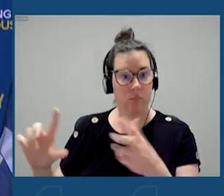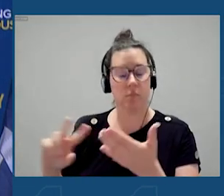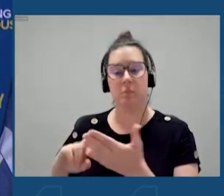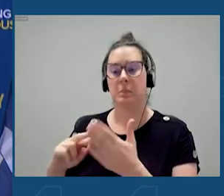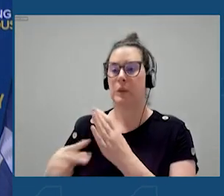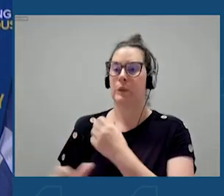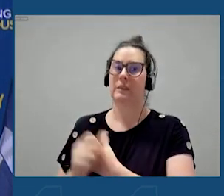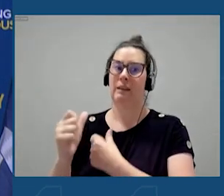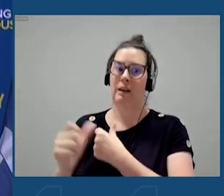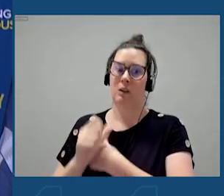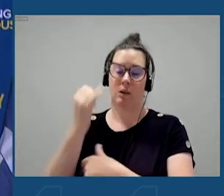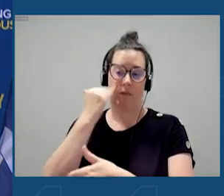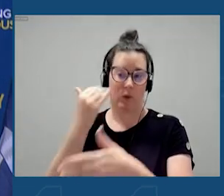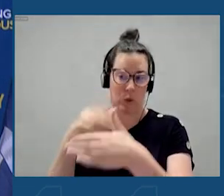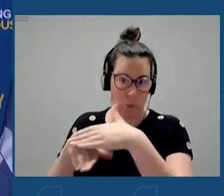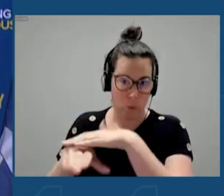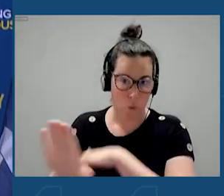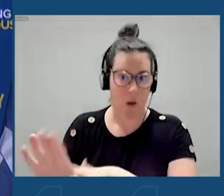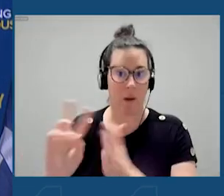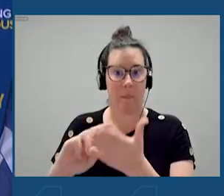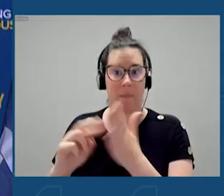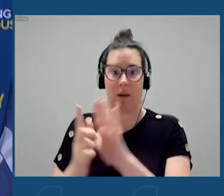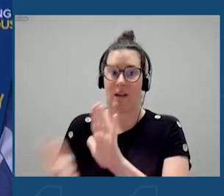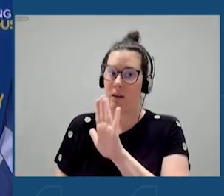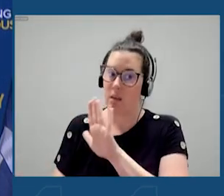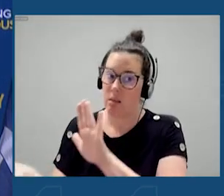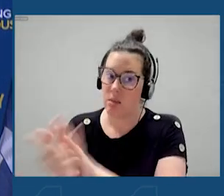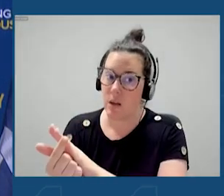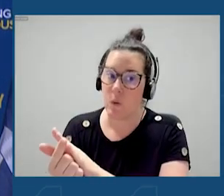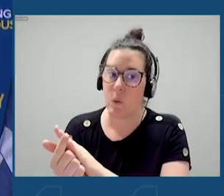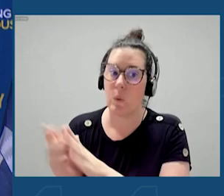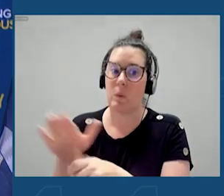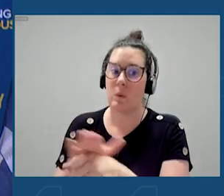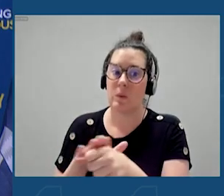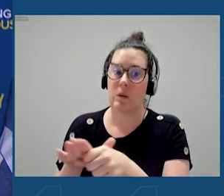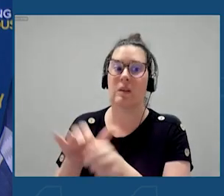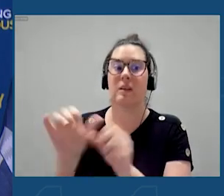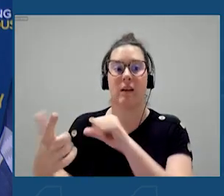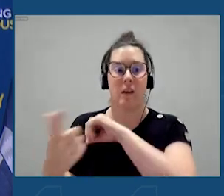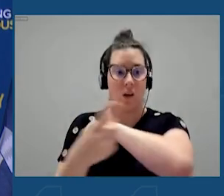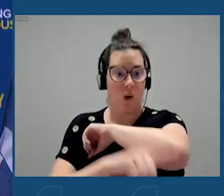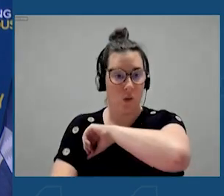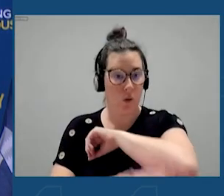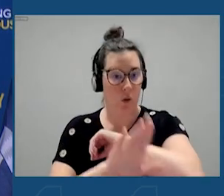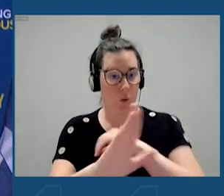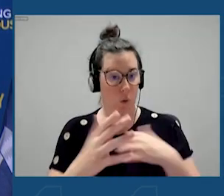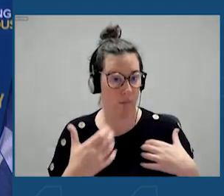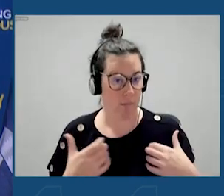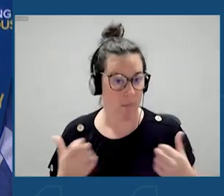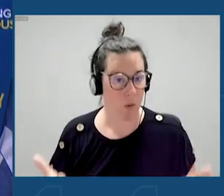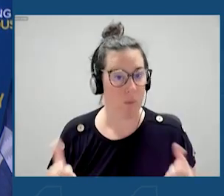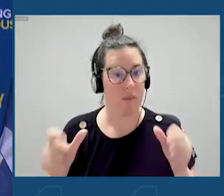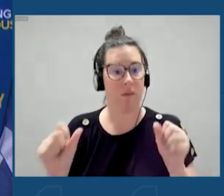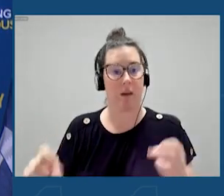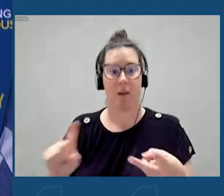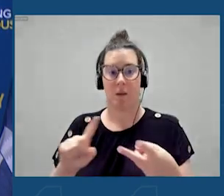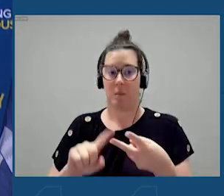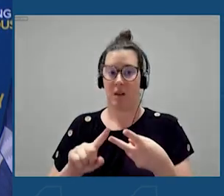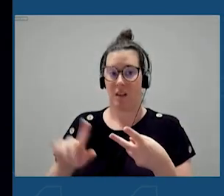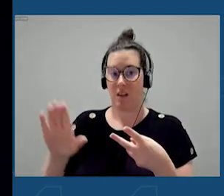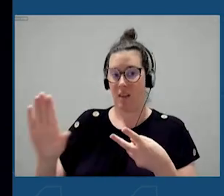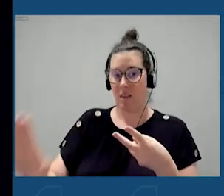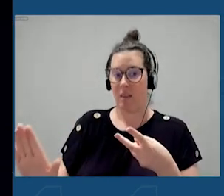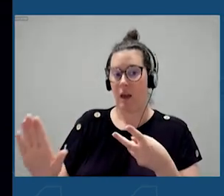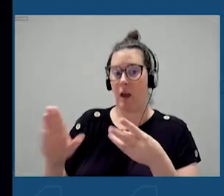into those premises, you're entering an illegal facility, and there could be consequences to your own health, but also that operation is